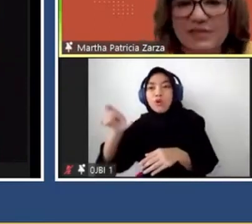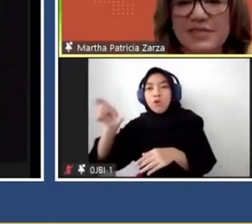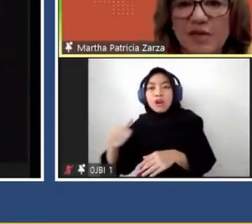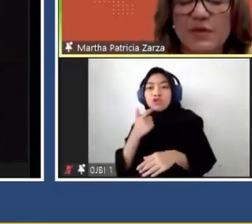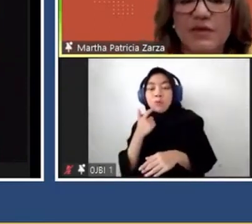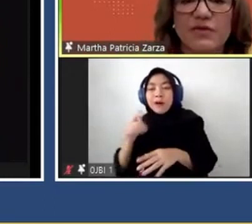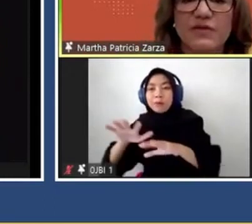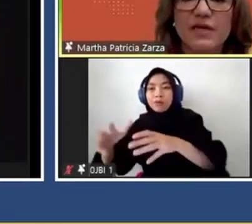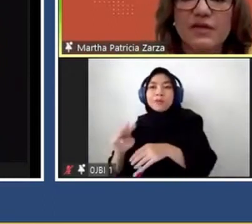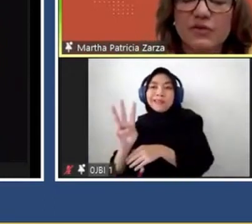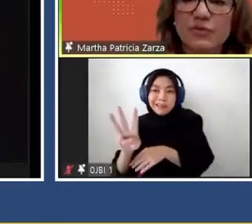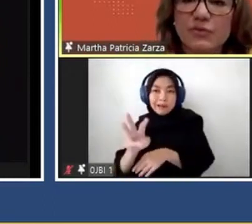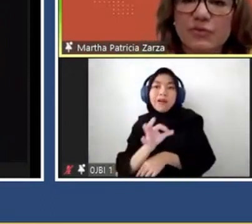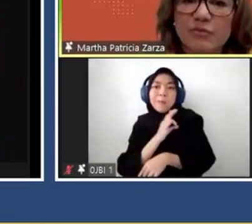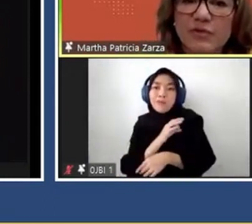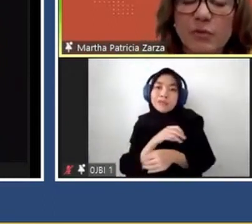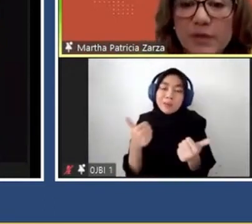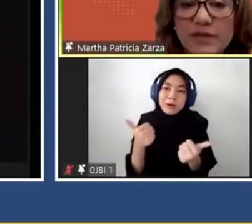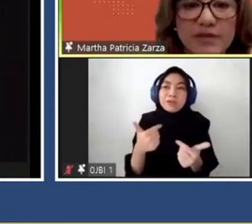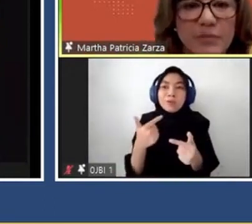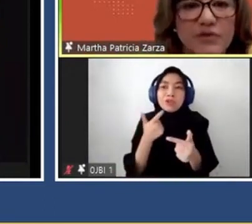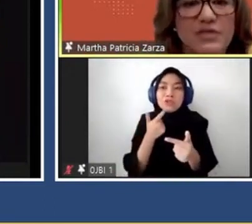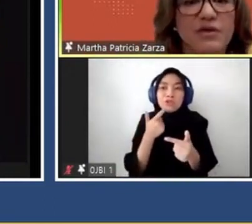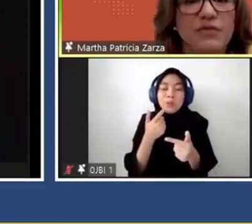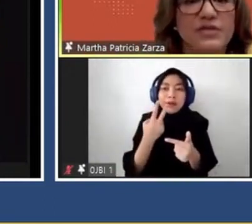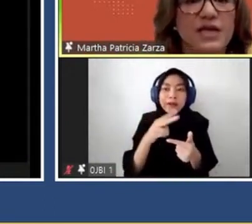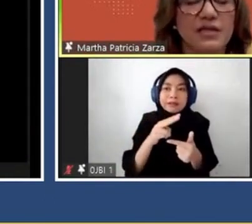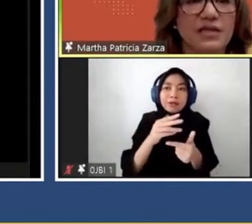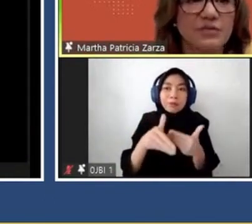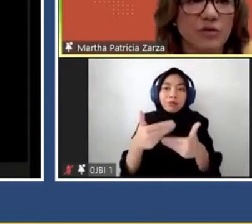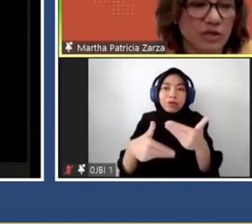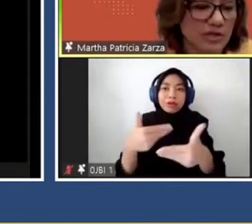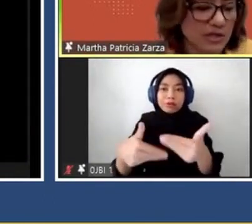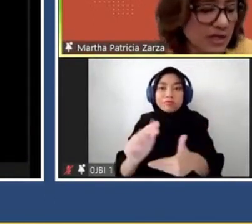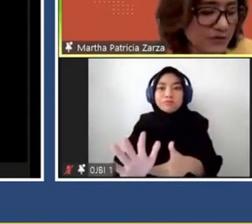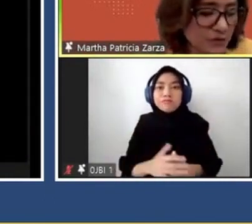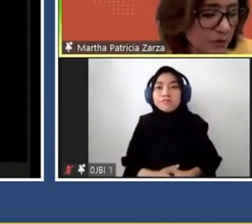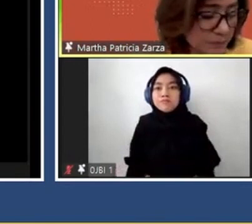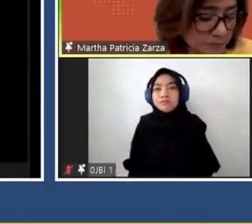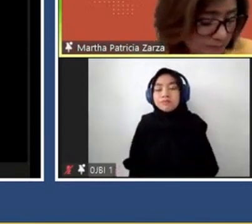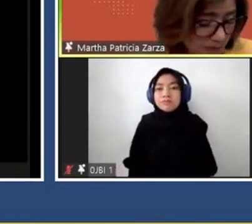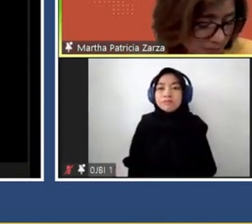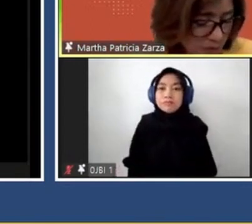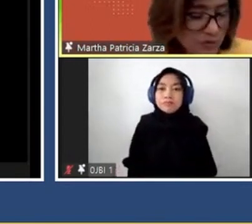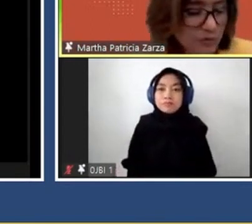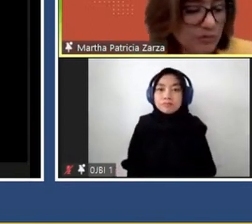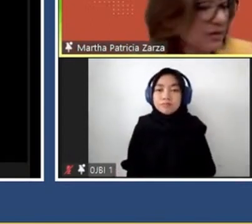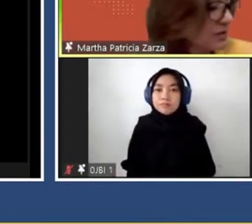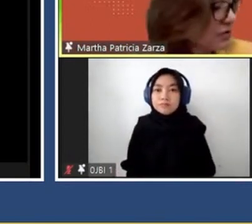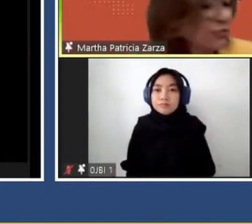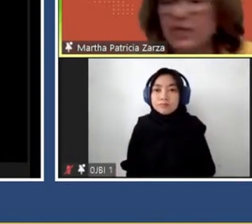like the next step in order to complete the process of designing this project. So I'm